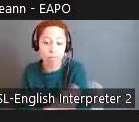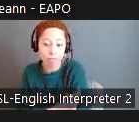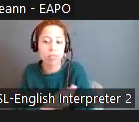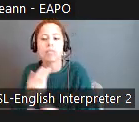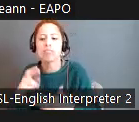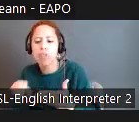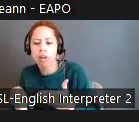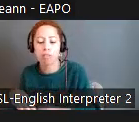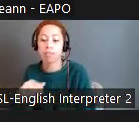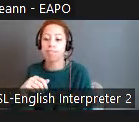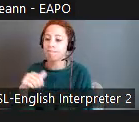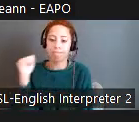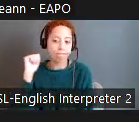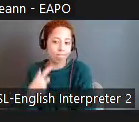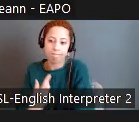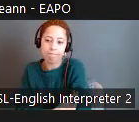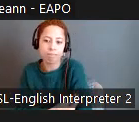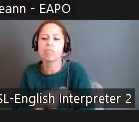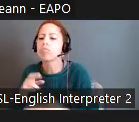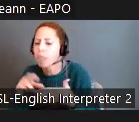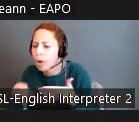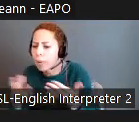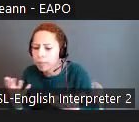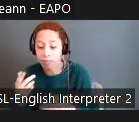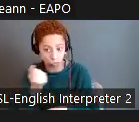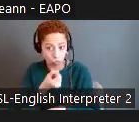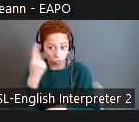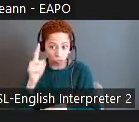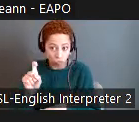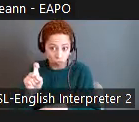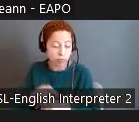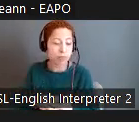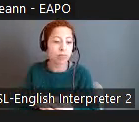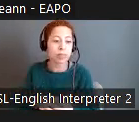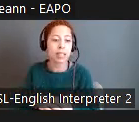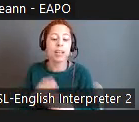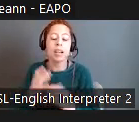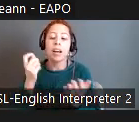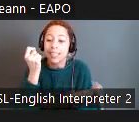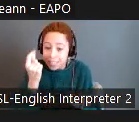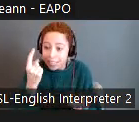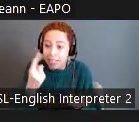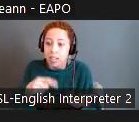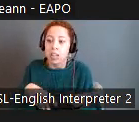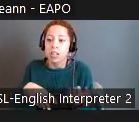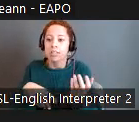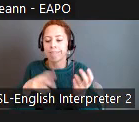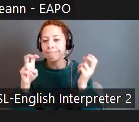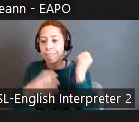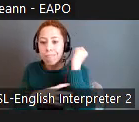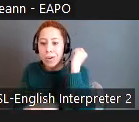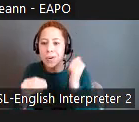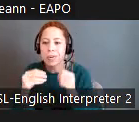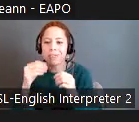vaccine? At the end of the day, though, mental incapacity is not making poor choices or having a